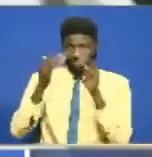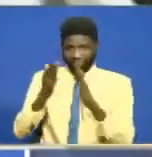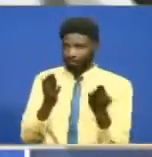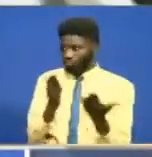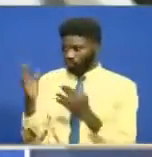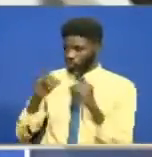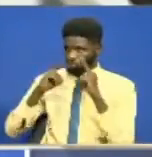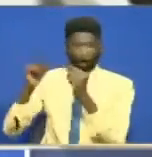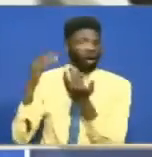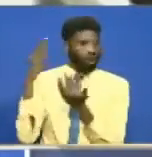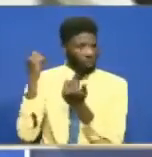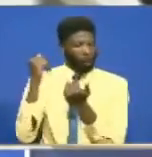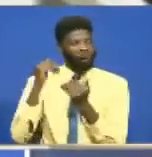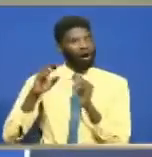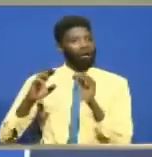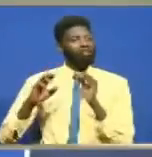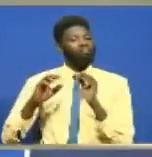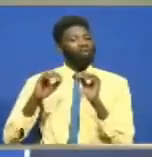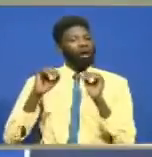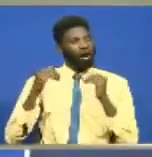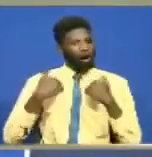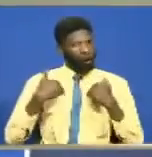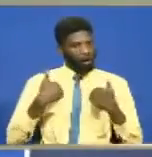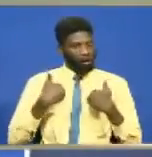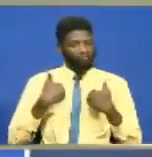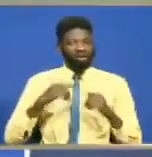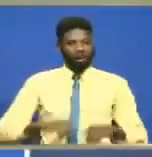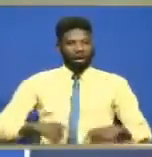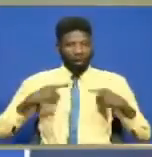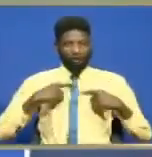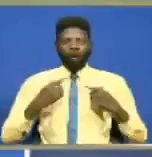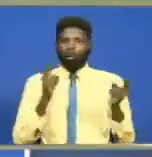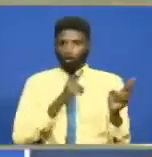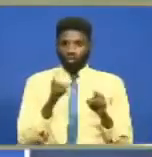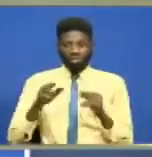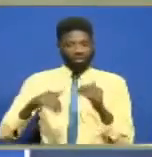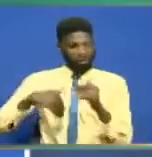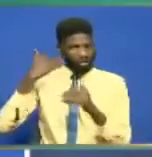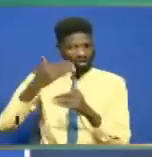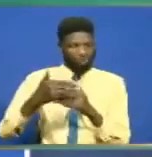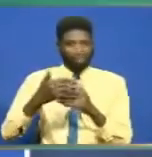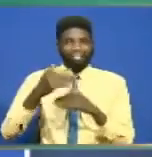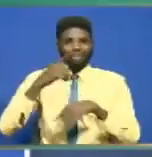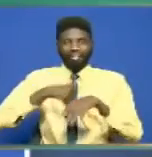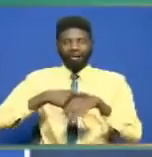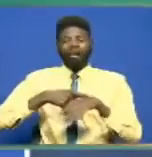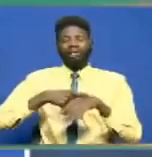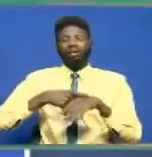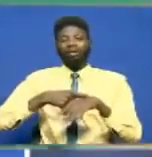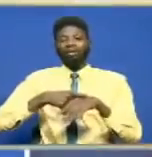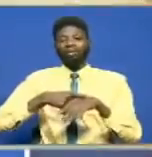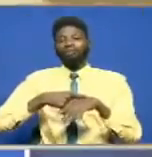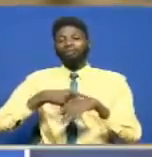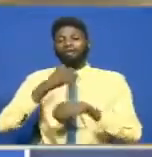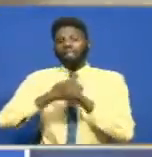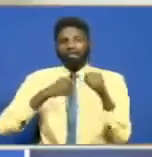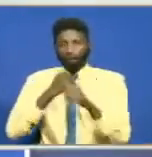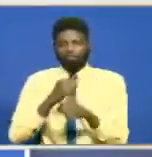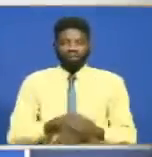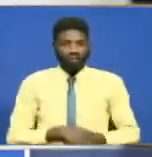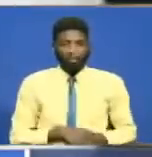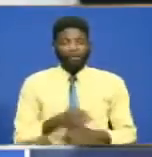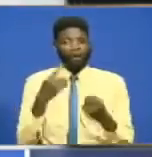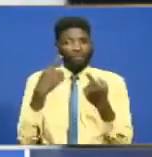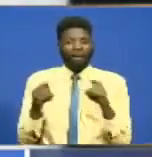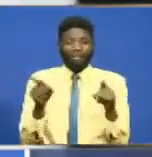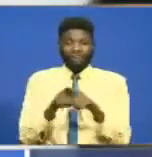they are hopeful life could return to normal by next winter. But there are some big uncertainties. The vaccine